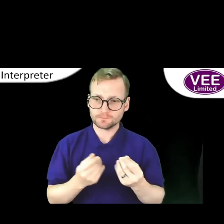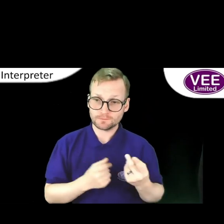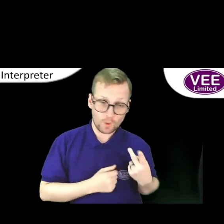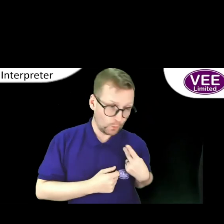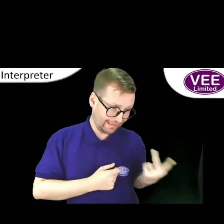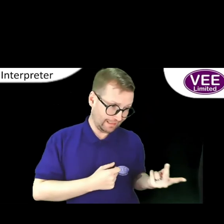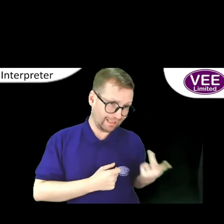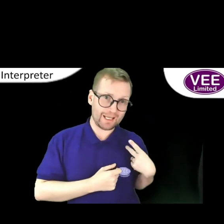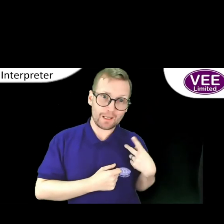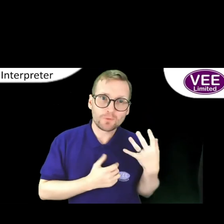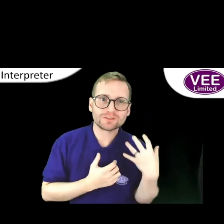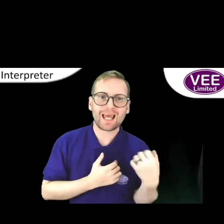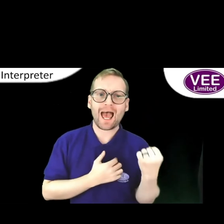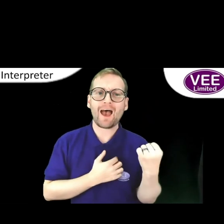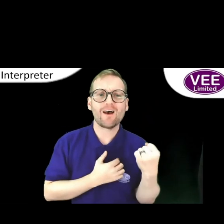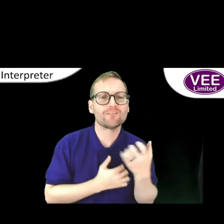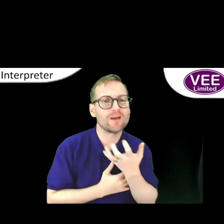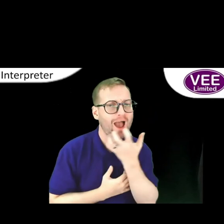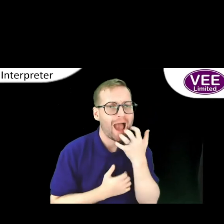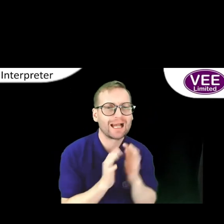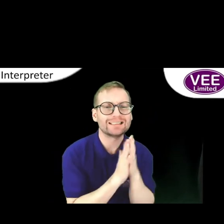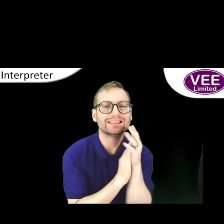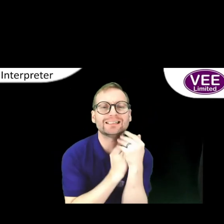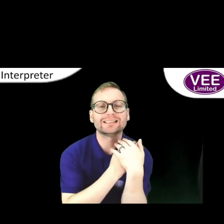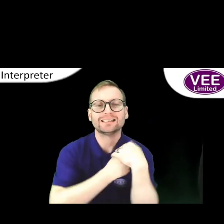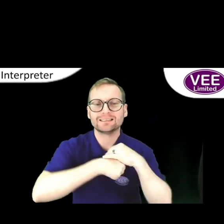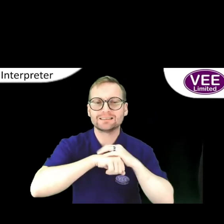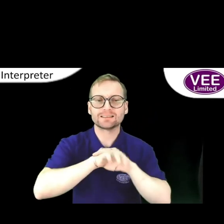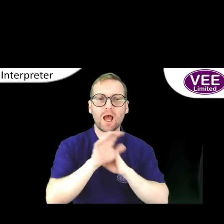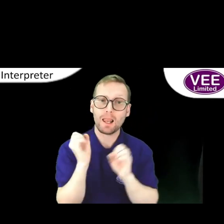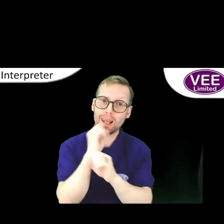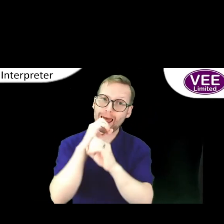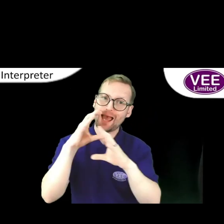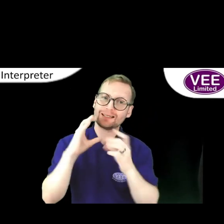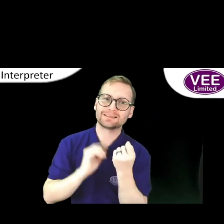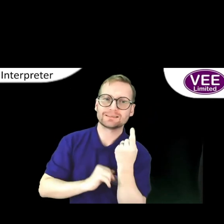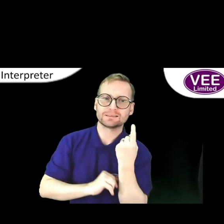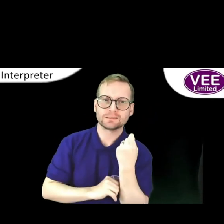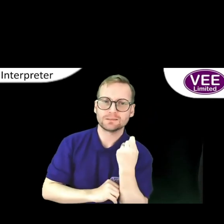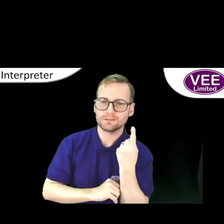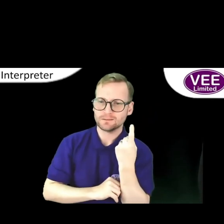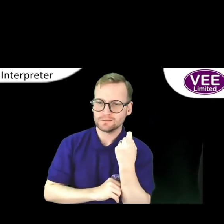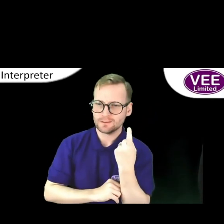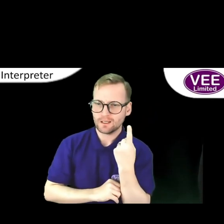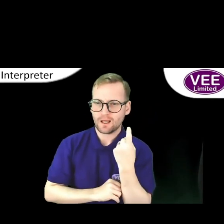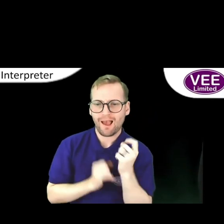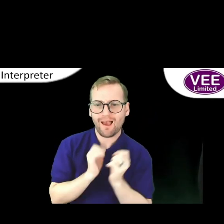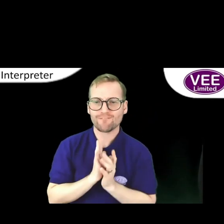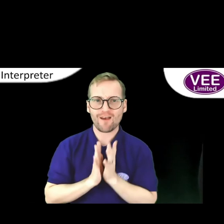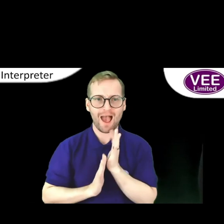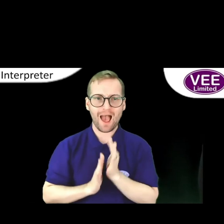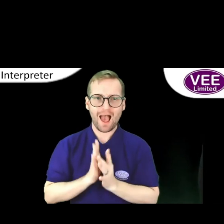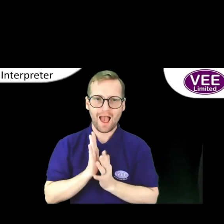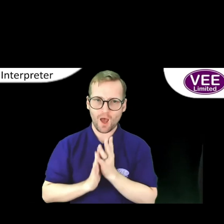But we must have our heat, our light, our fire